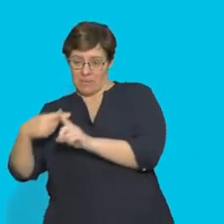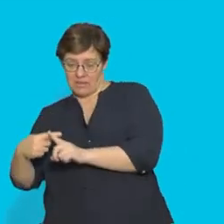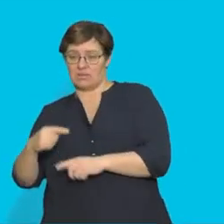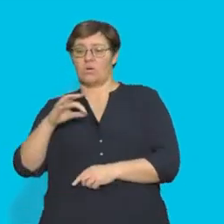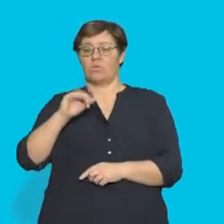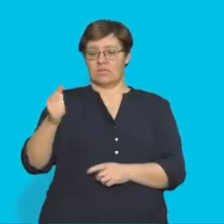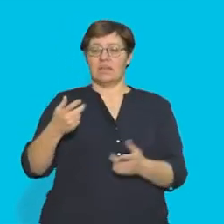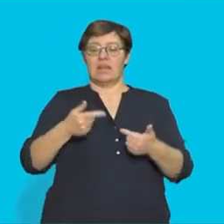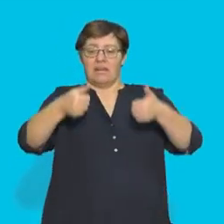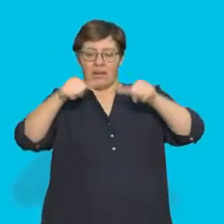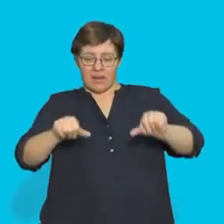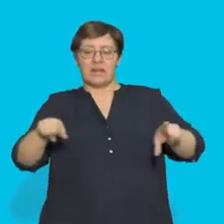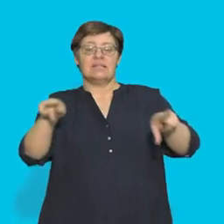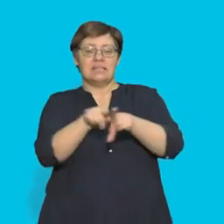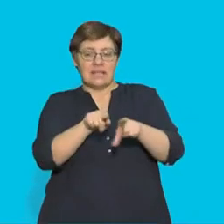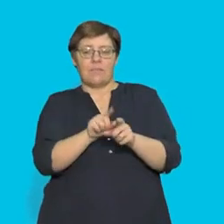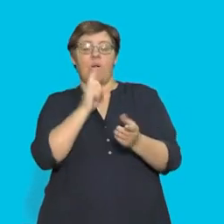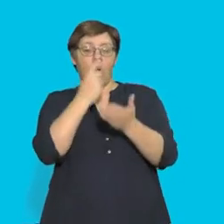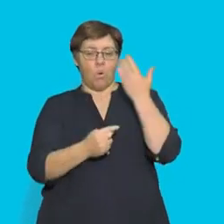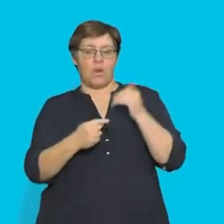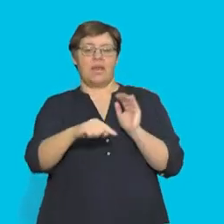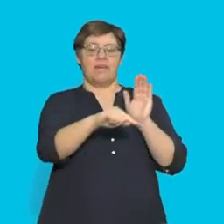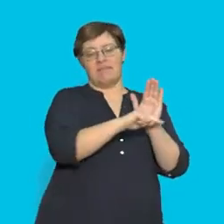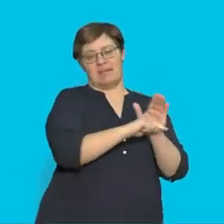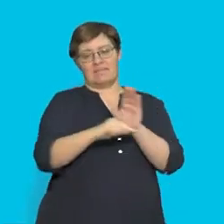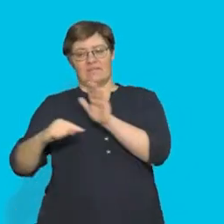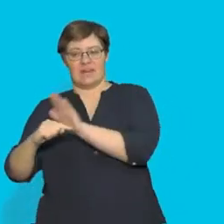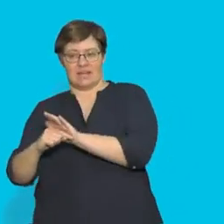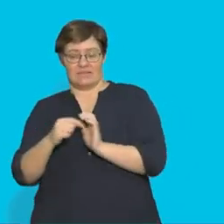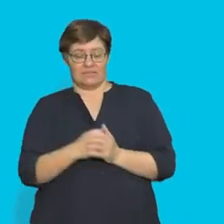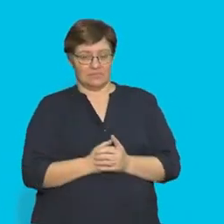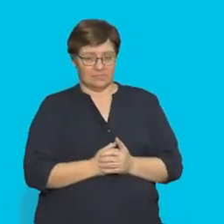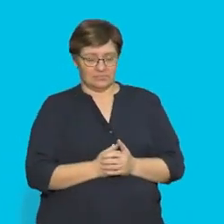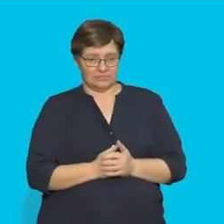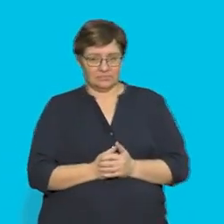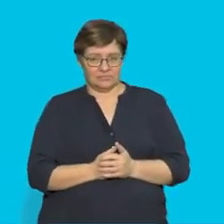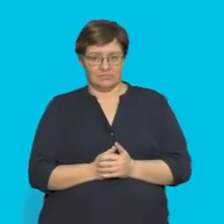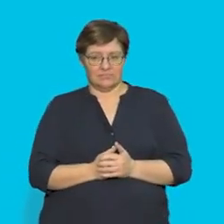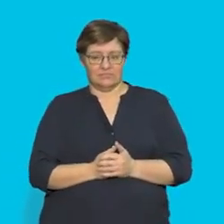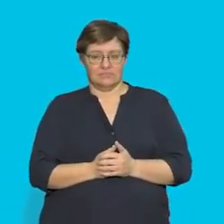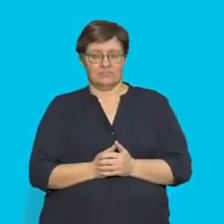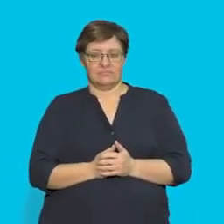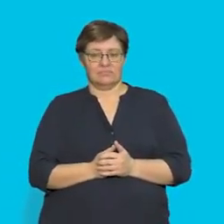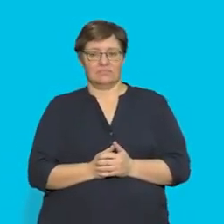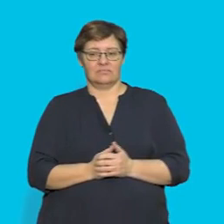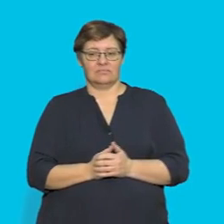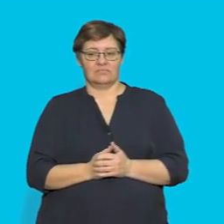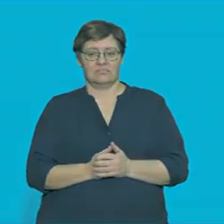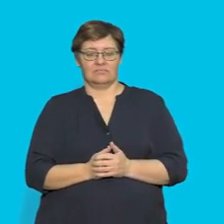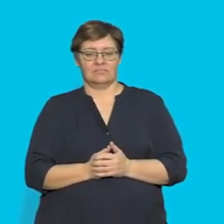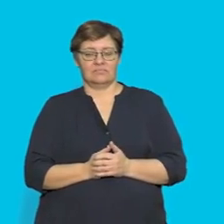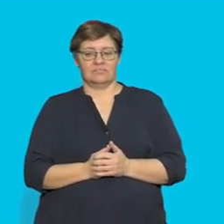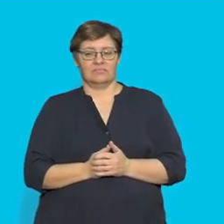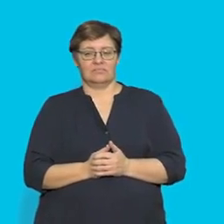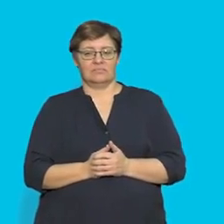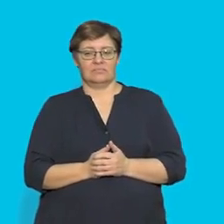remains the same, so it's plus cos alpha sine beta. And the other version is, if you have a negative here, you'll have a